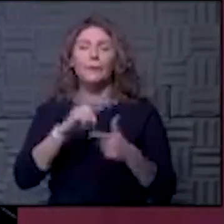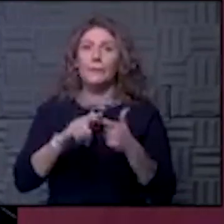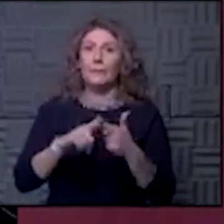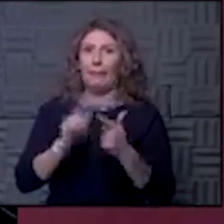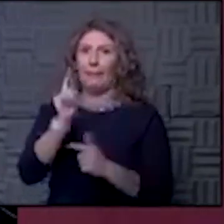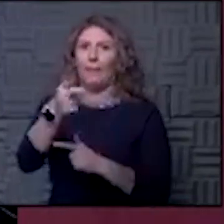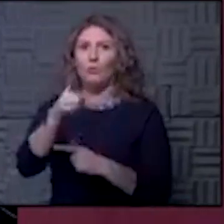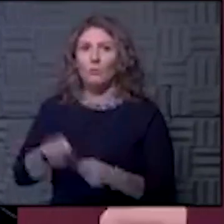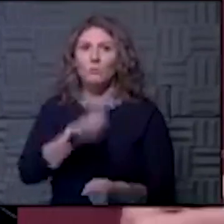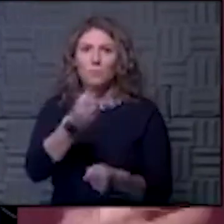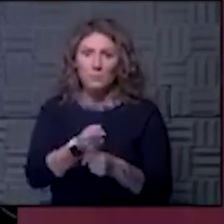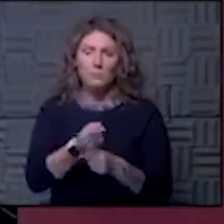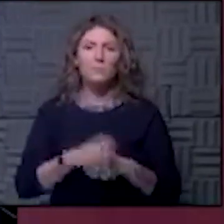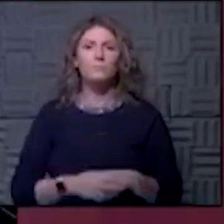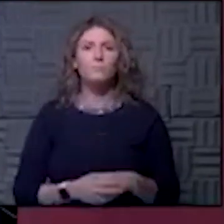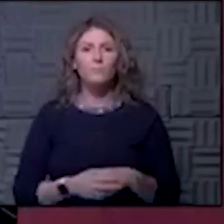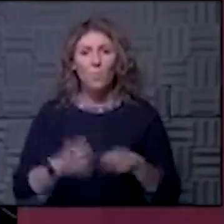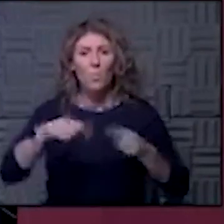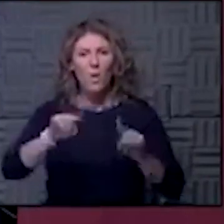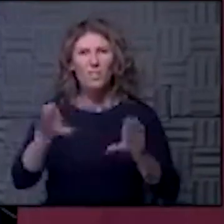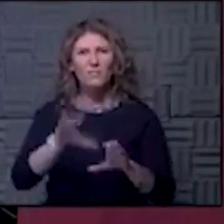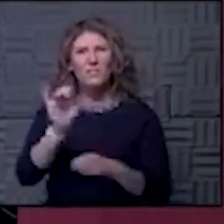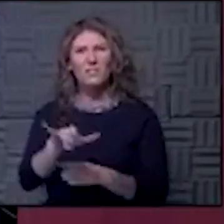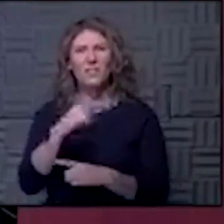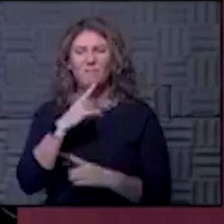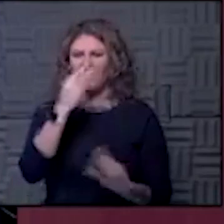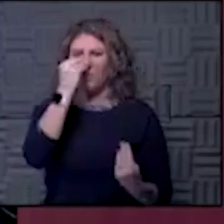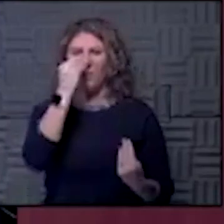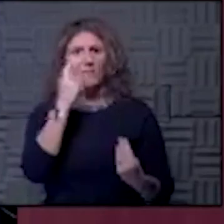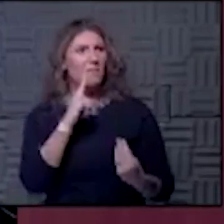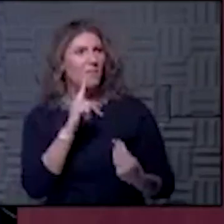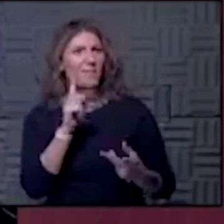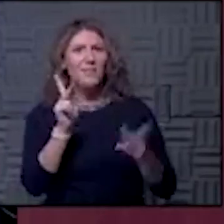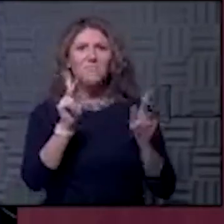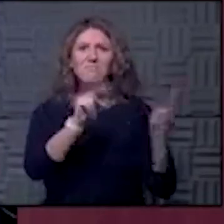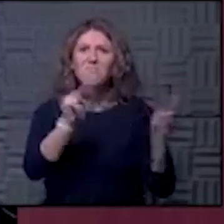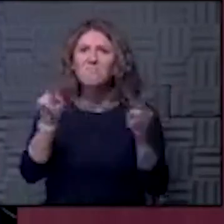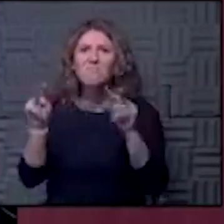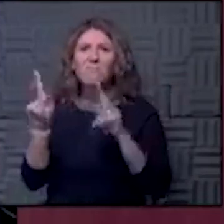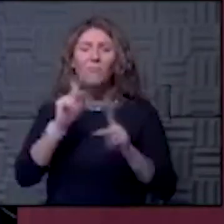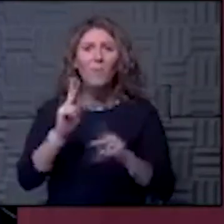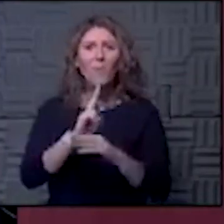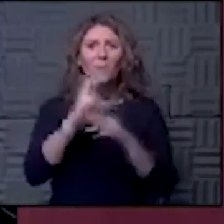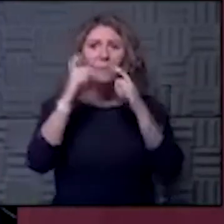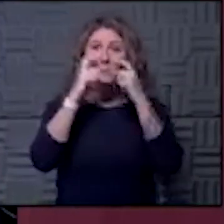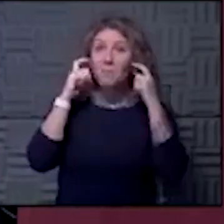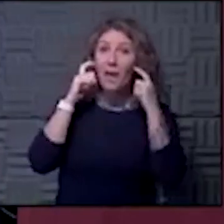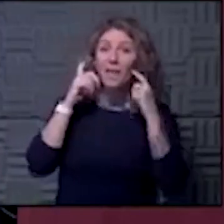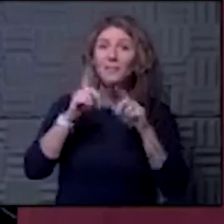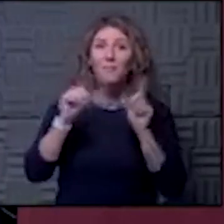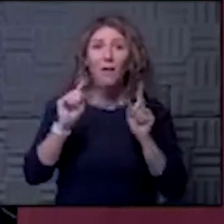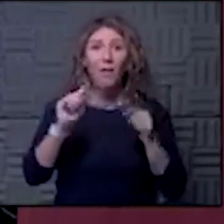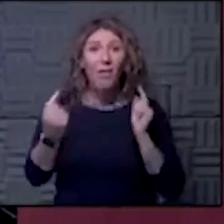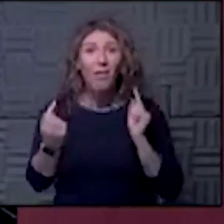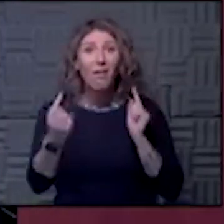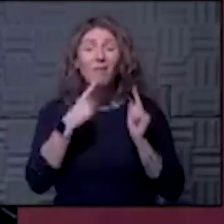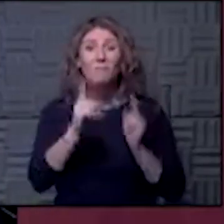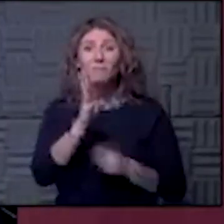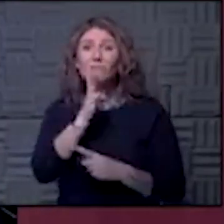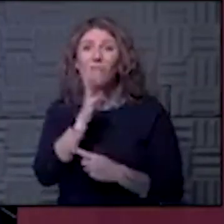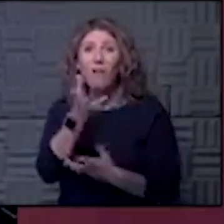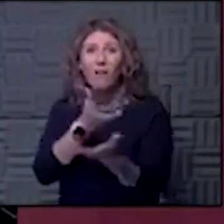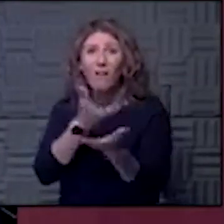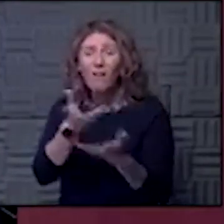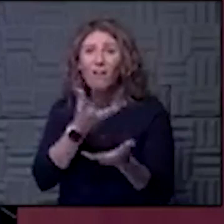into the year. And as I did that, I thought, people are wearing a lot of masks. But then the flip side, we were talking just a little while